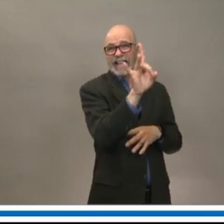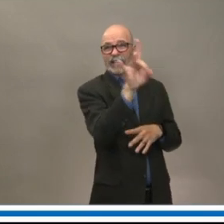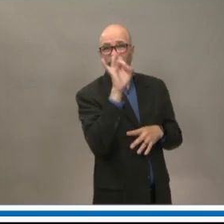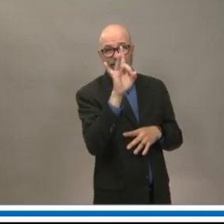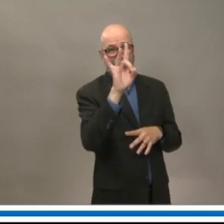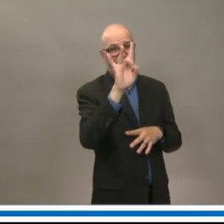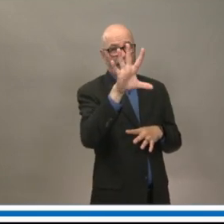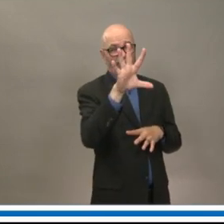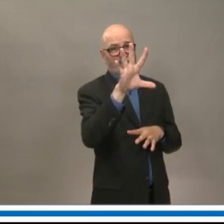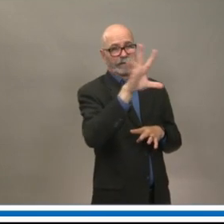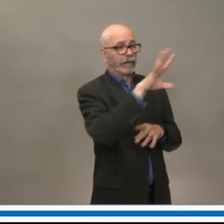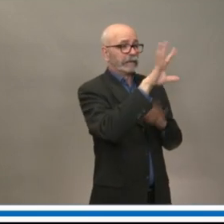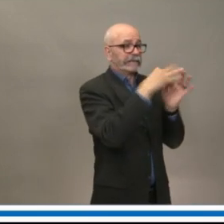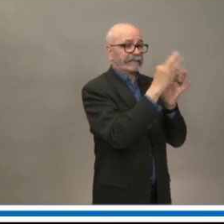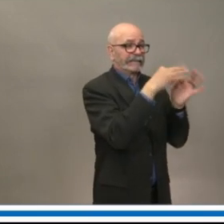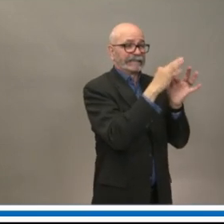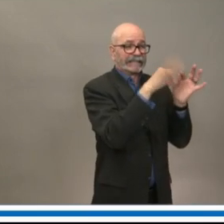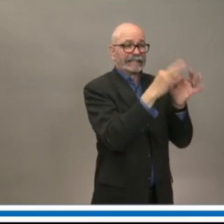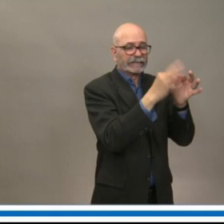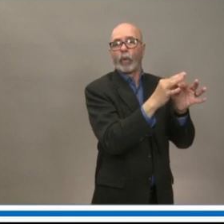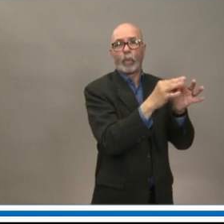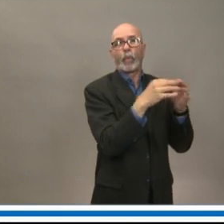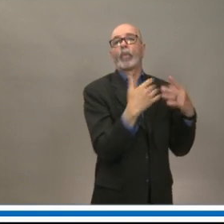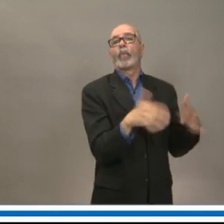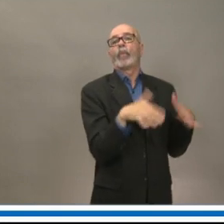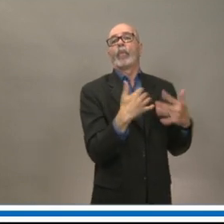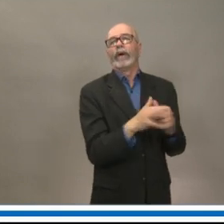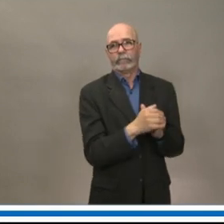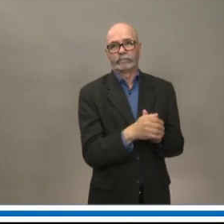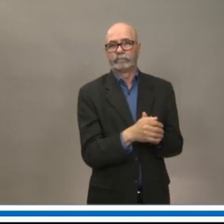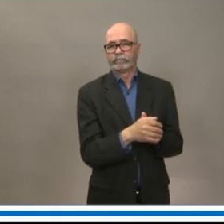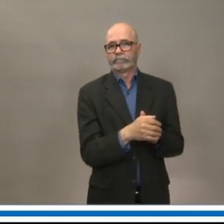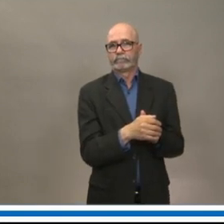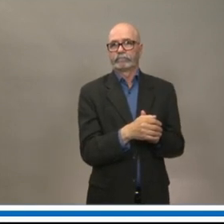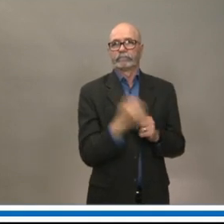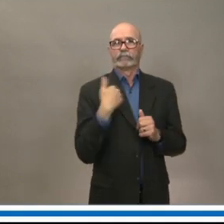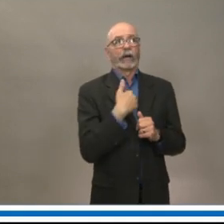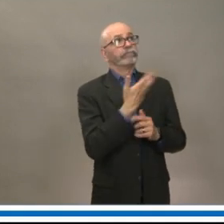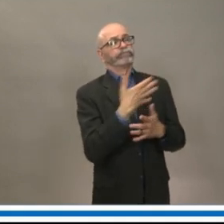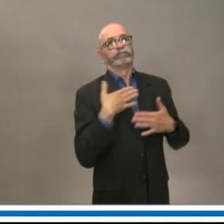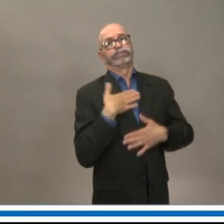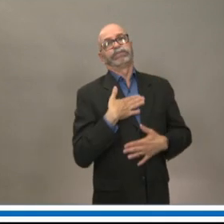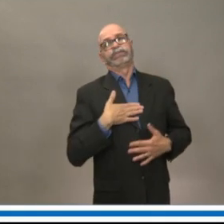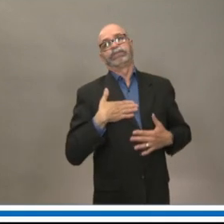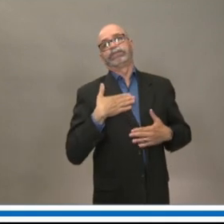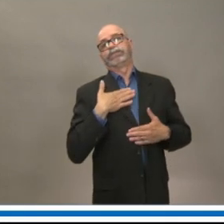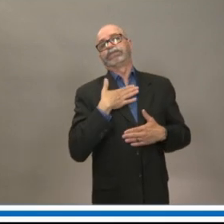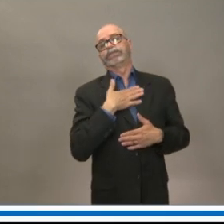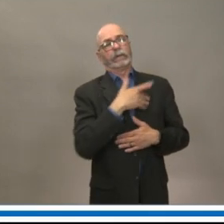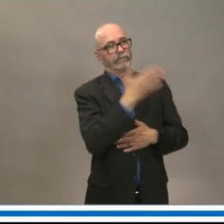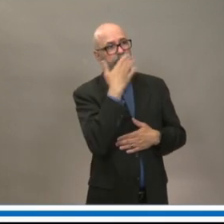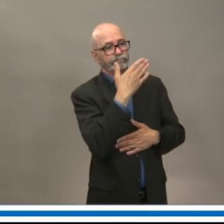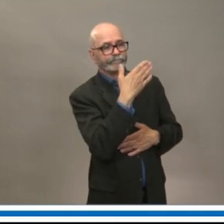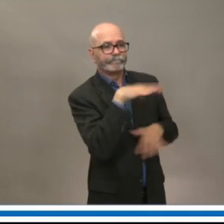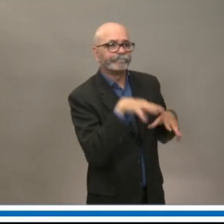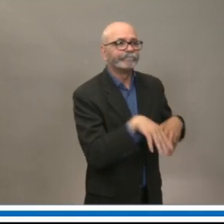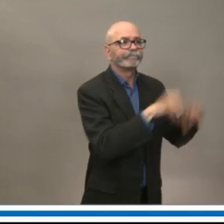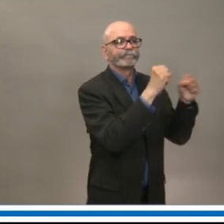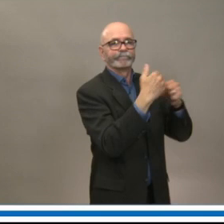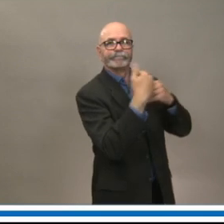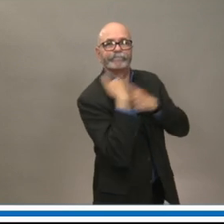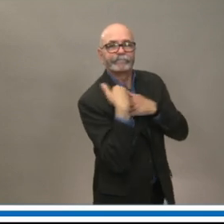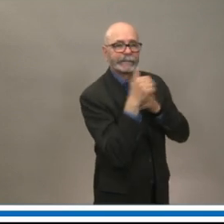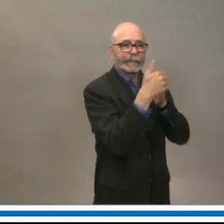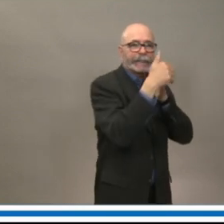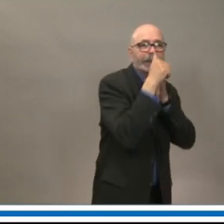we remain one of the leading provinces in terms of our ability to have a high throughput